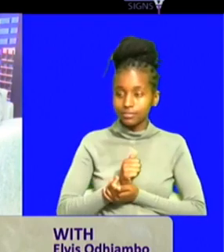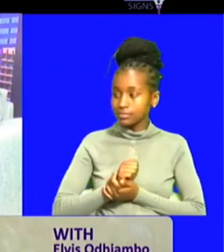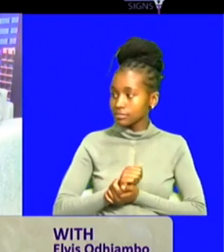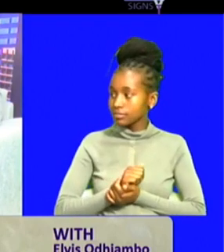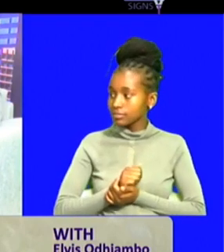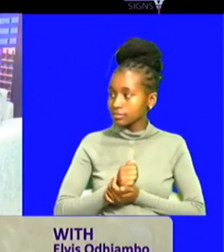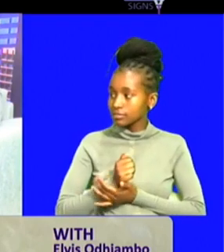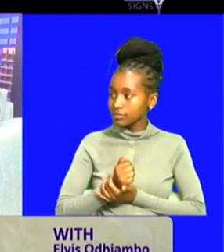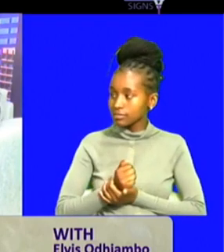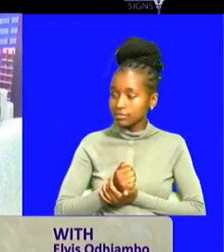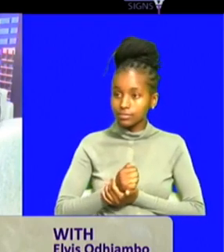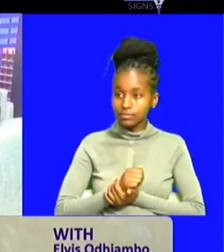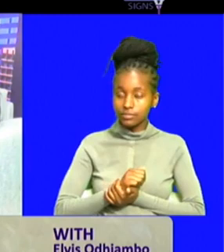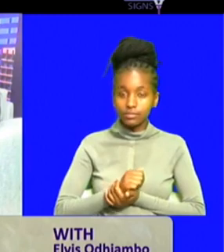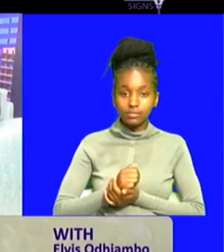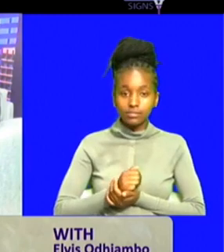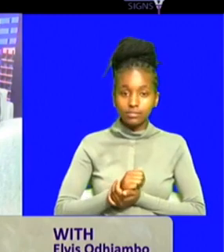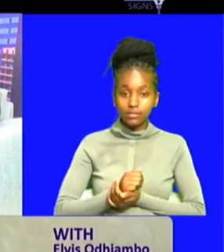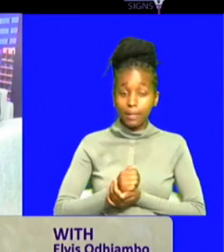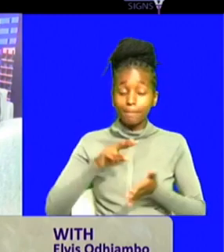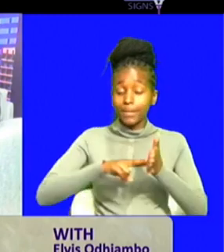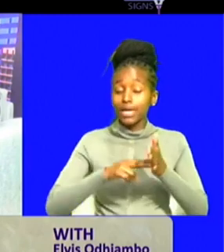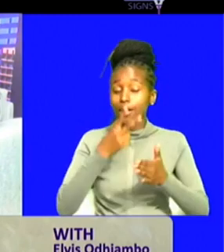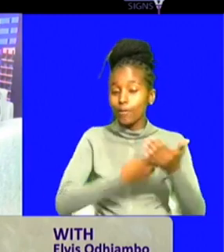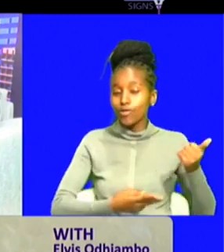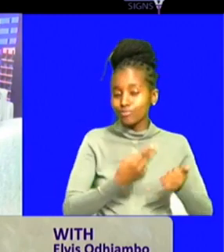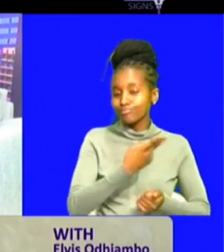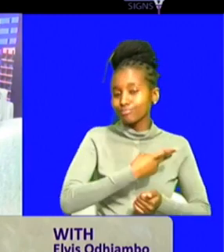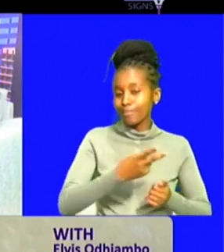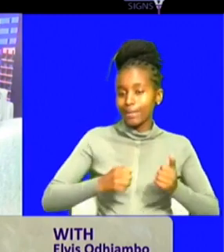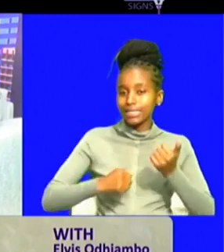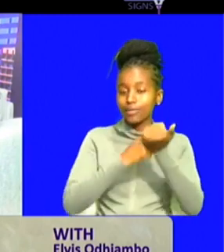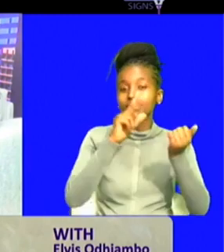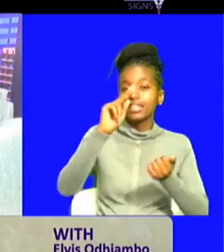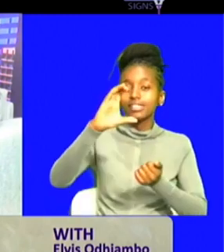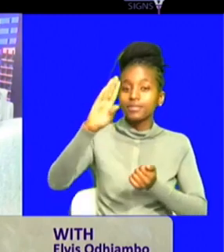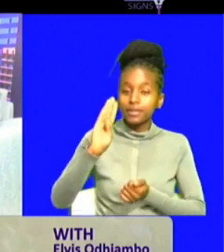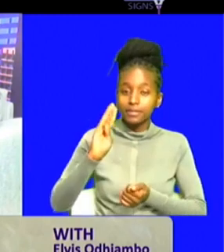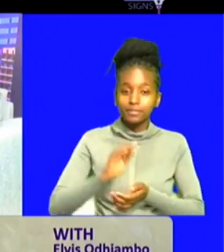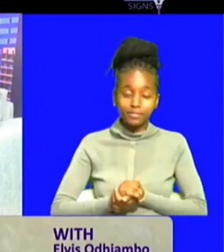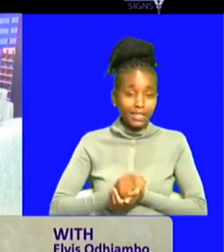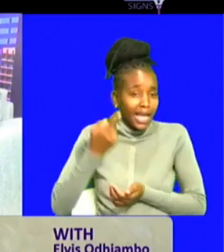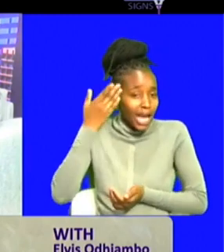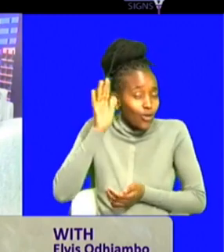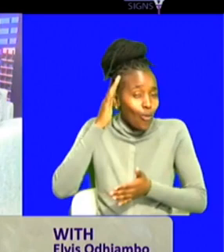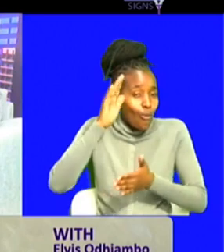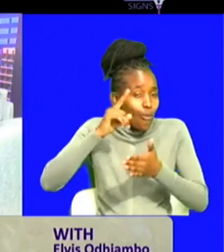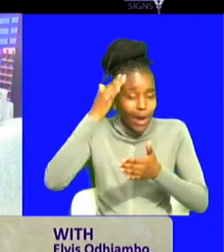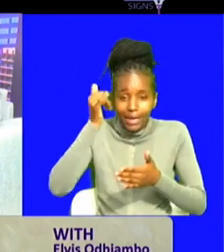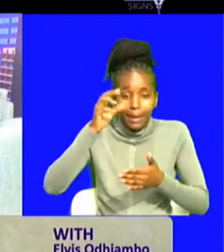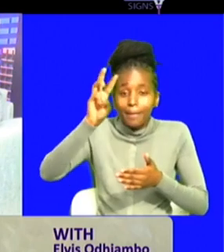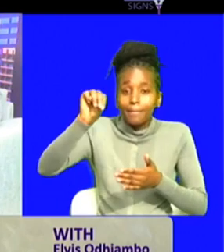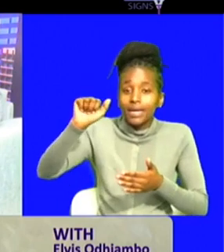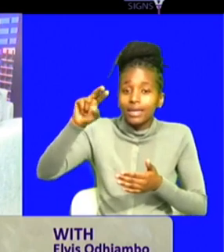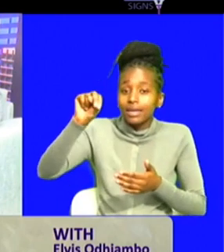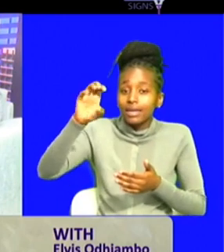Yeah, probably they Hapo win sawa. this game. So you guys are team KCB clearly, Yeah. and I don't know why Menengai Oilers are also, they